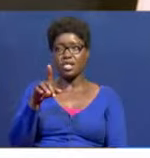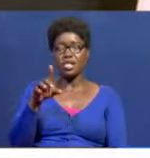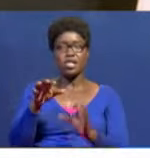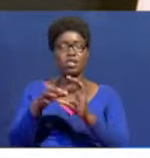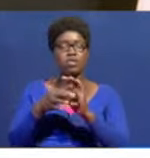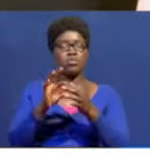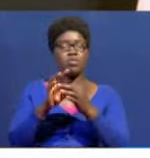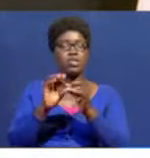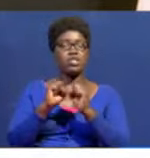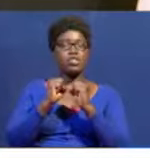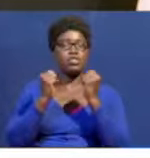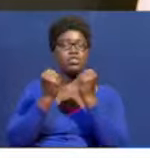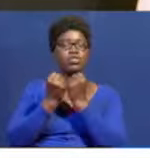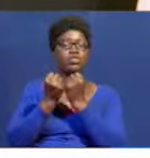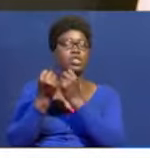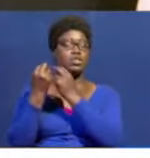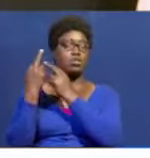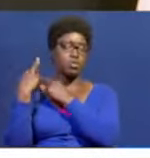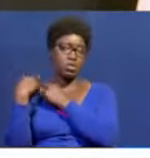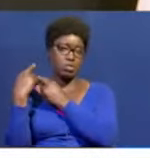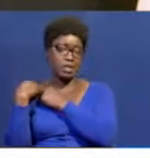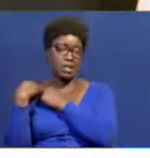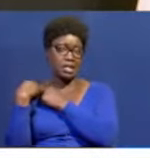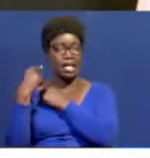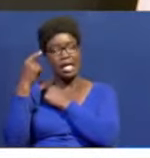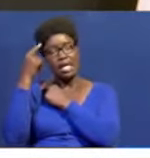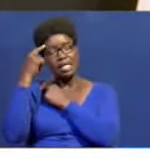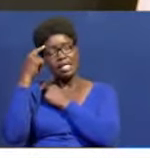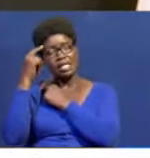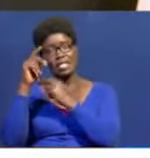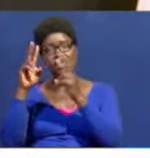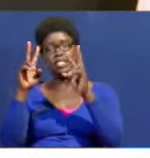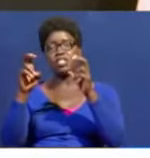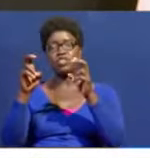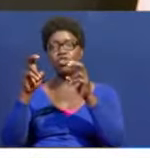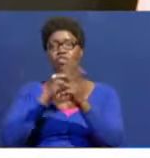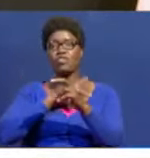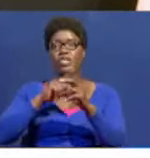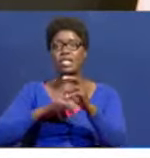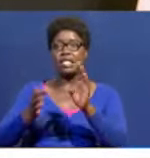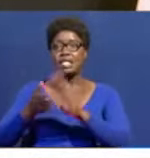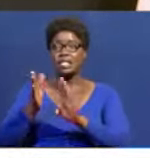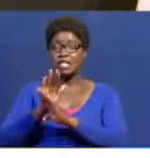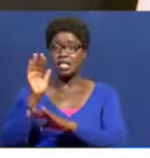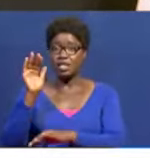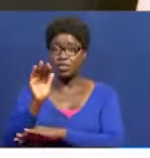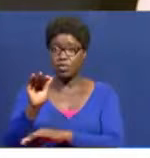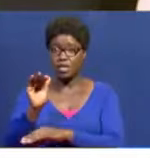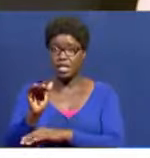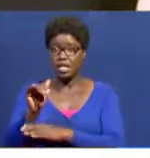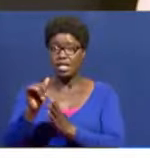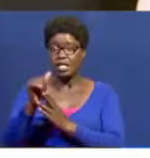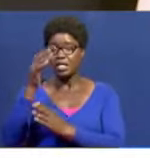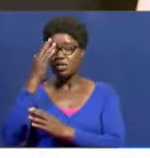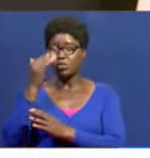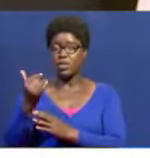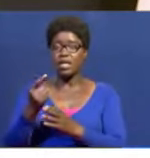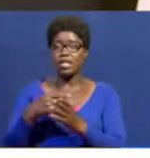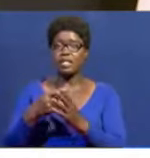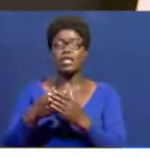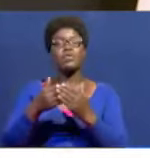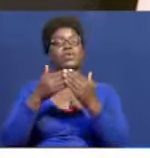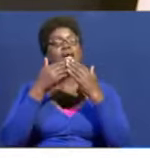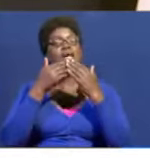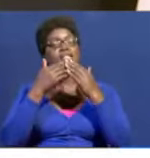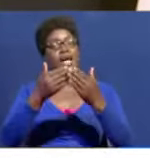corporate social responsibility. And I think the issue of the king hastened that request. And that's why I said we are grateful